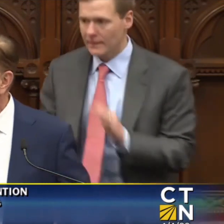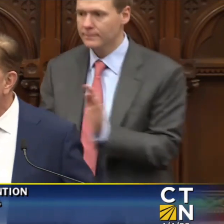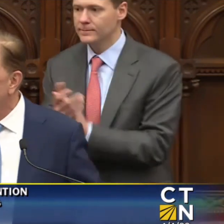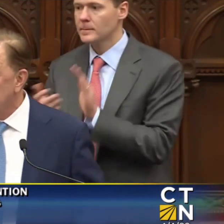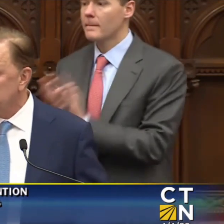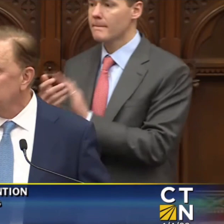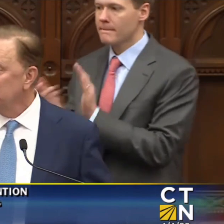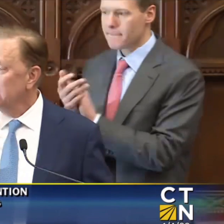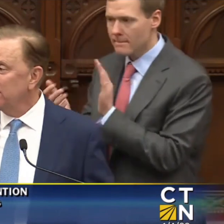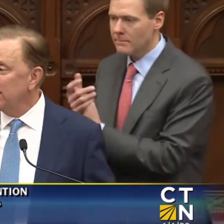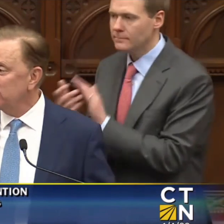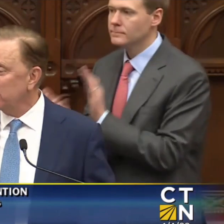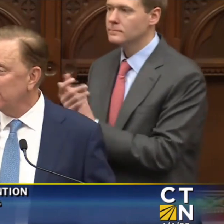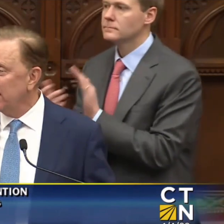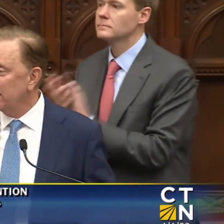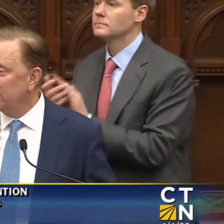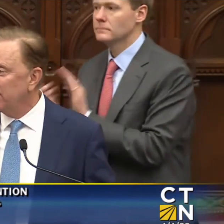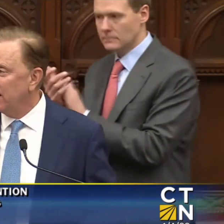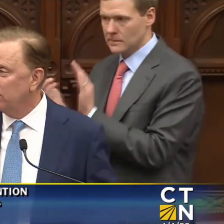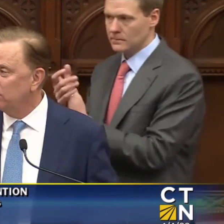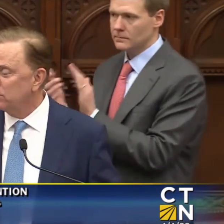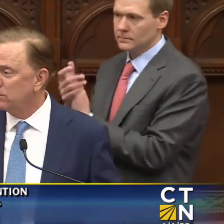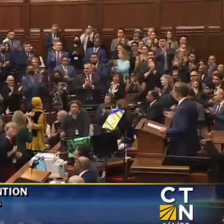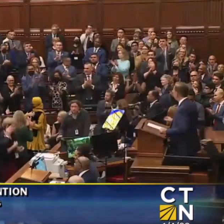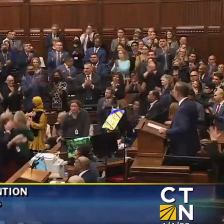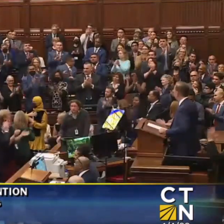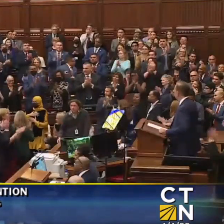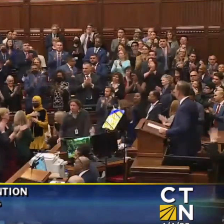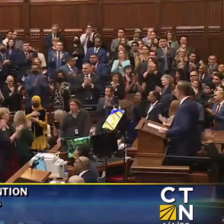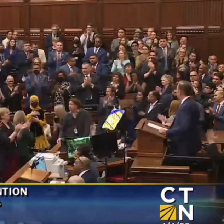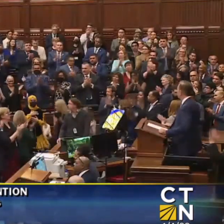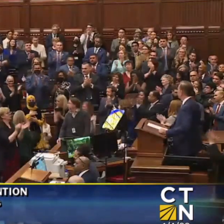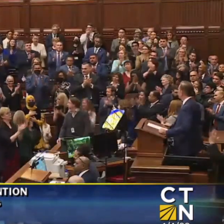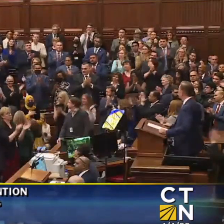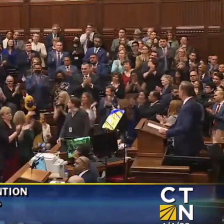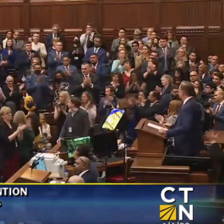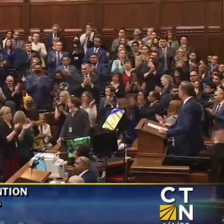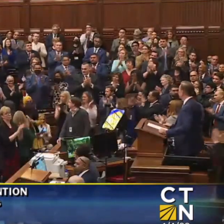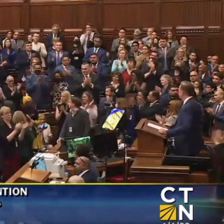Connecticut values. These are Connecticut values.